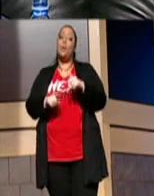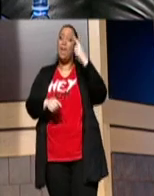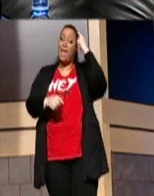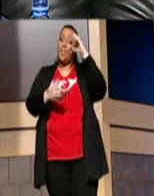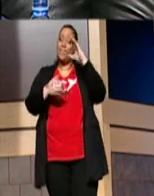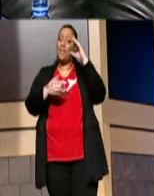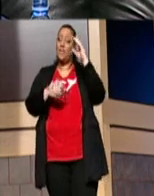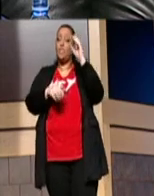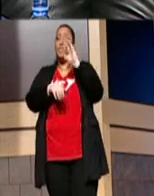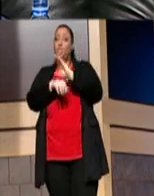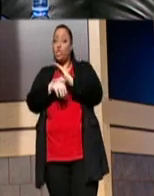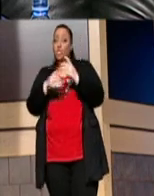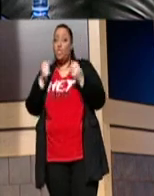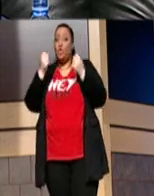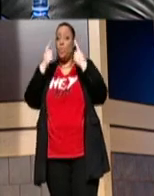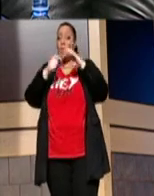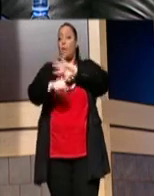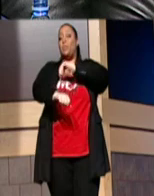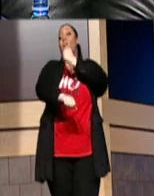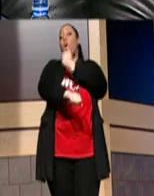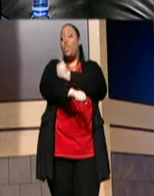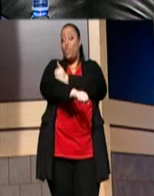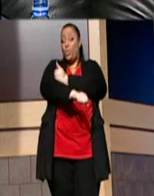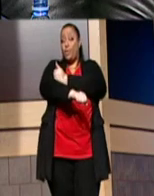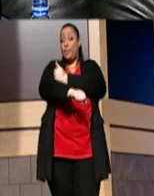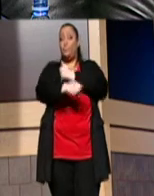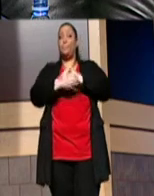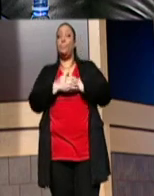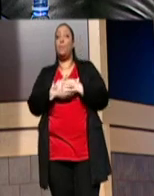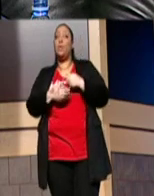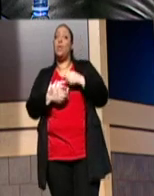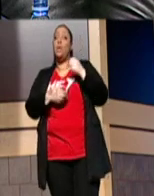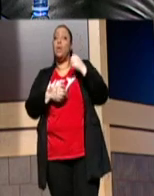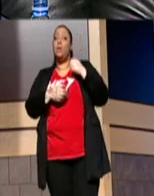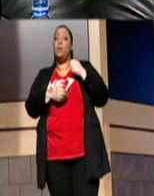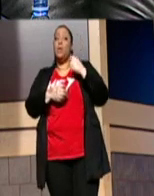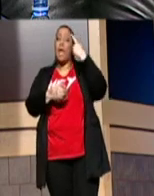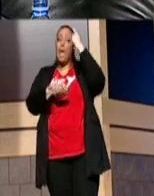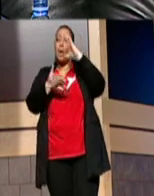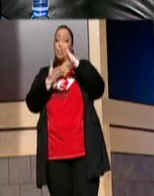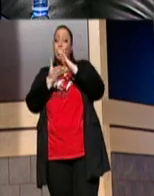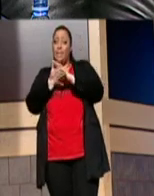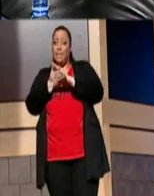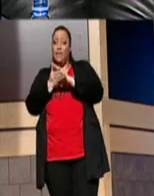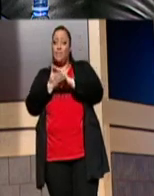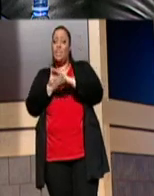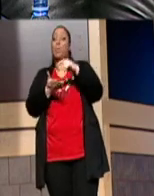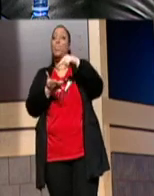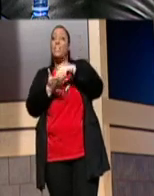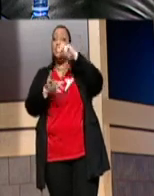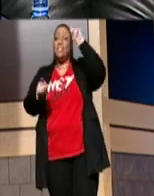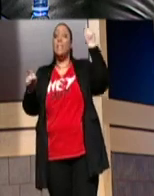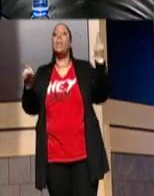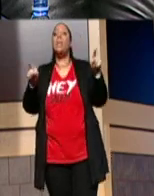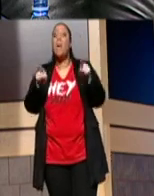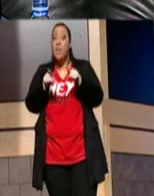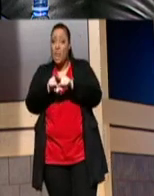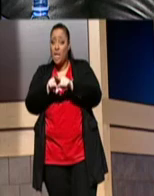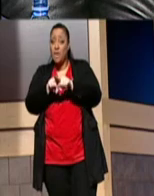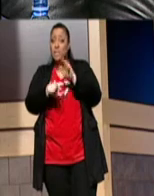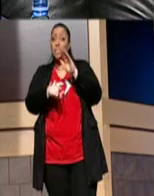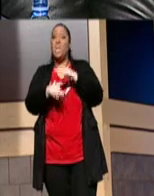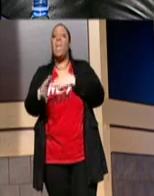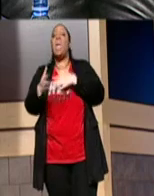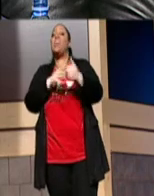to wake up in our authority, because like you said, I really believe we can stand in an apostolic alliance and call anything